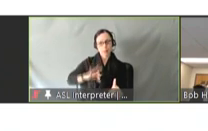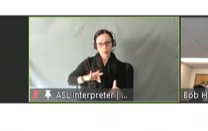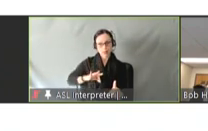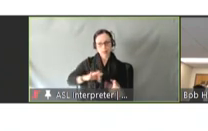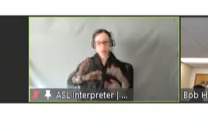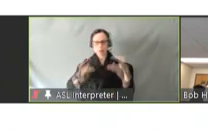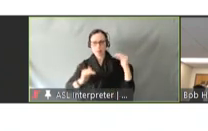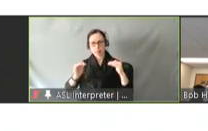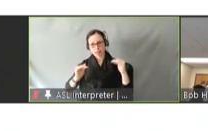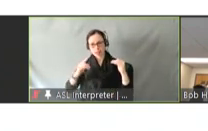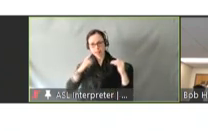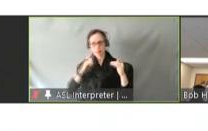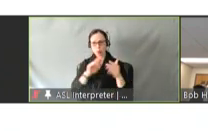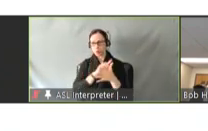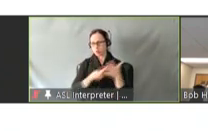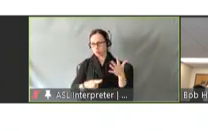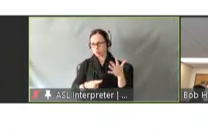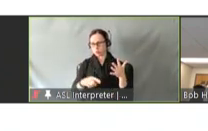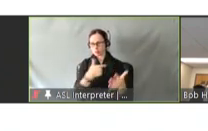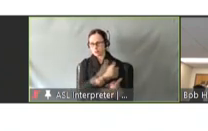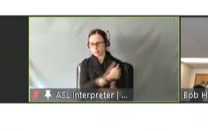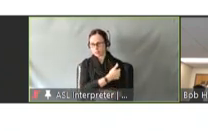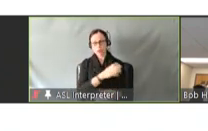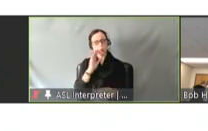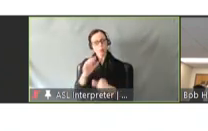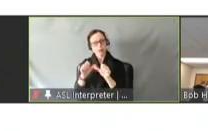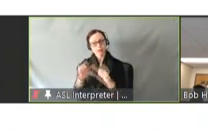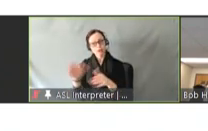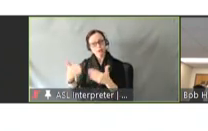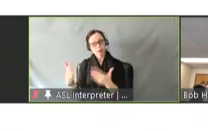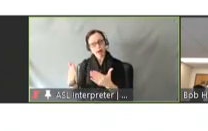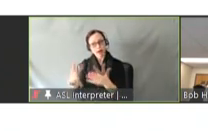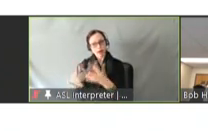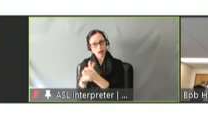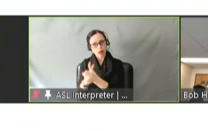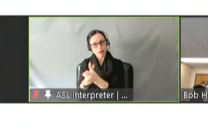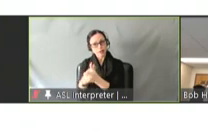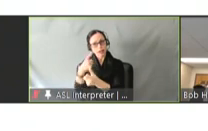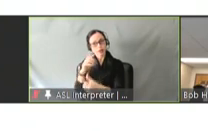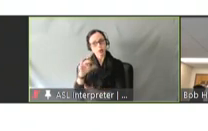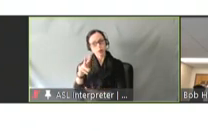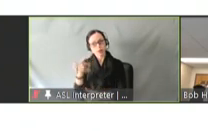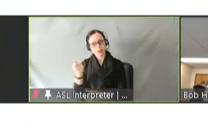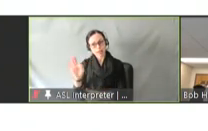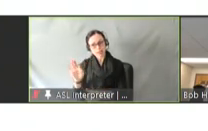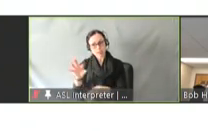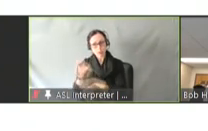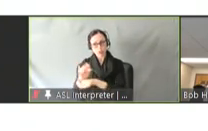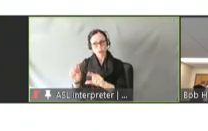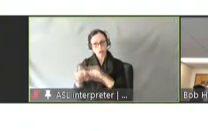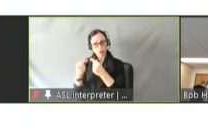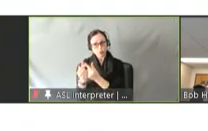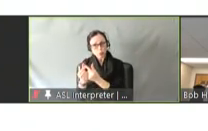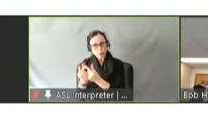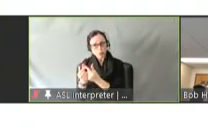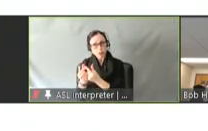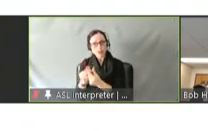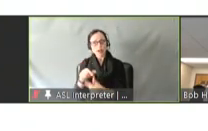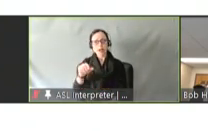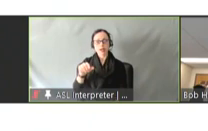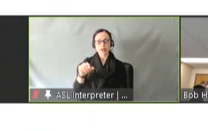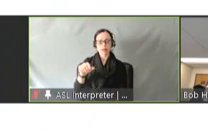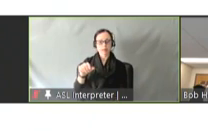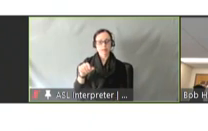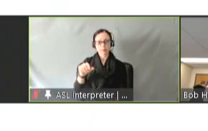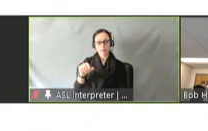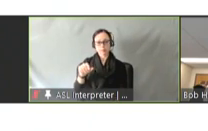balance of these vaccines. And we'll continue to provide updates to the COVID-19 Vaccine Working Group, to ACIP, and to